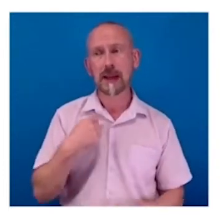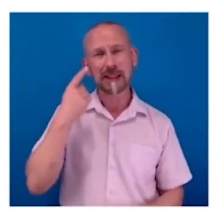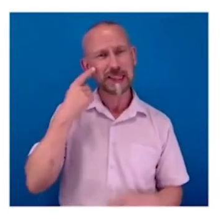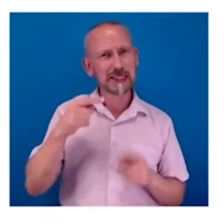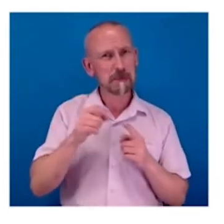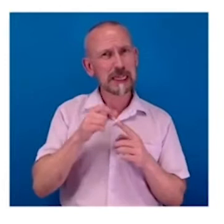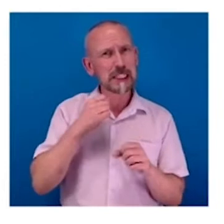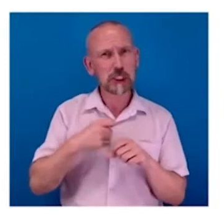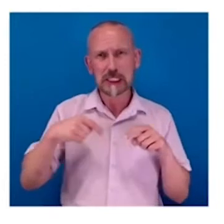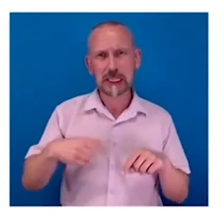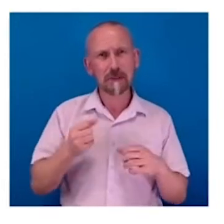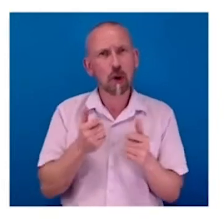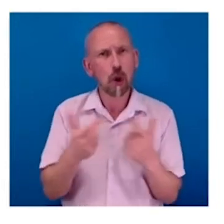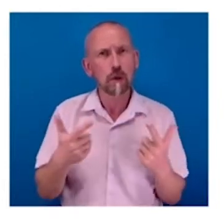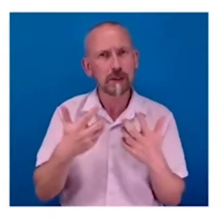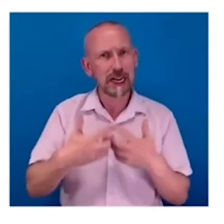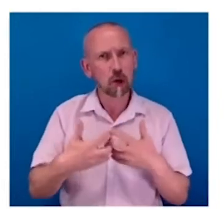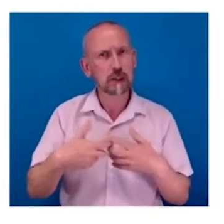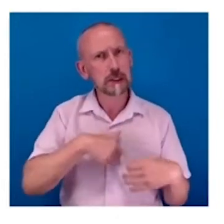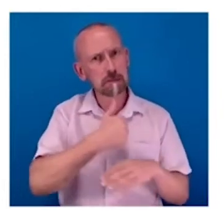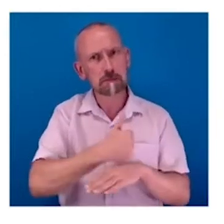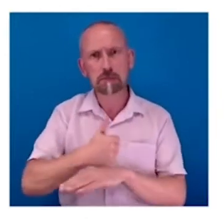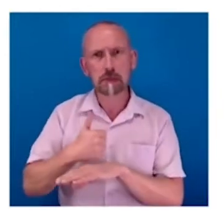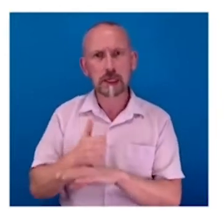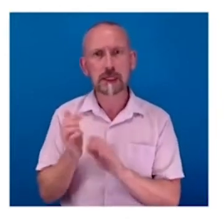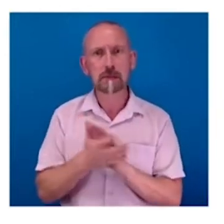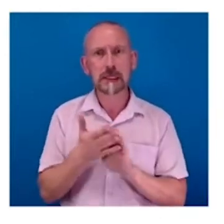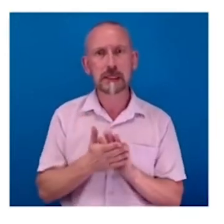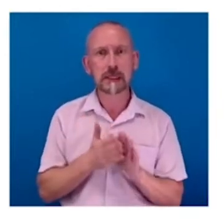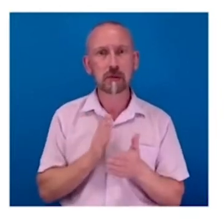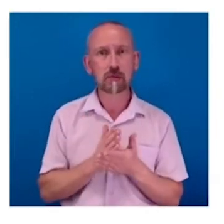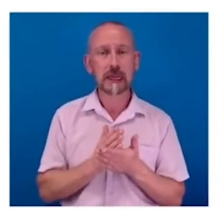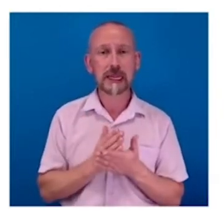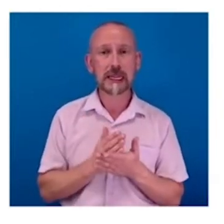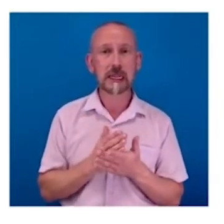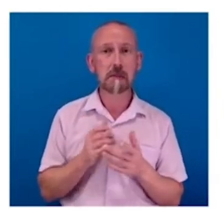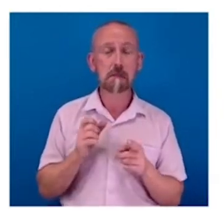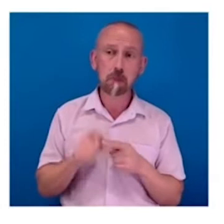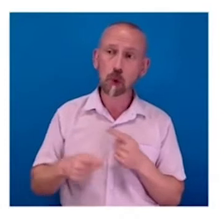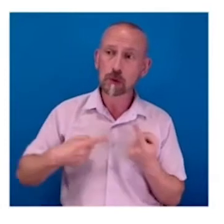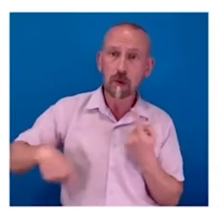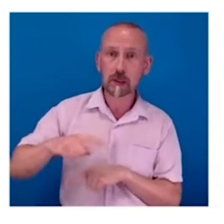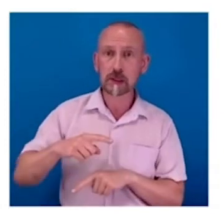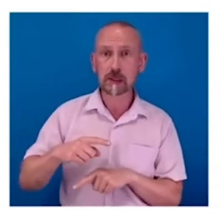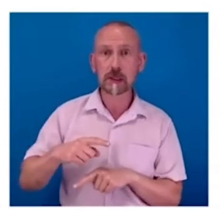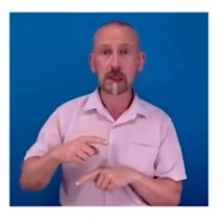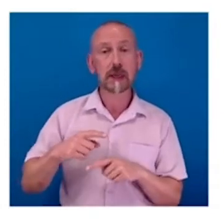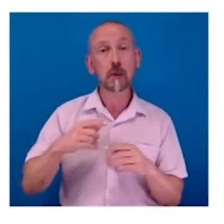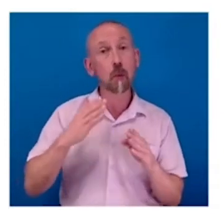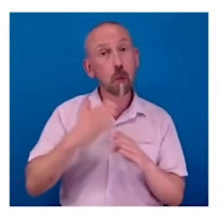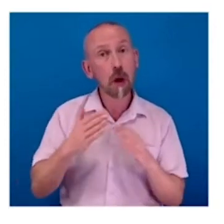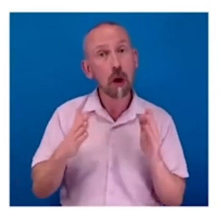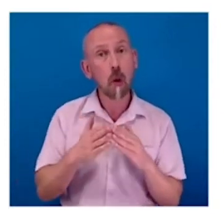Like it's been quite an easy transition for most P&Gers to work from home from a technology point of view,